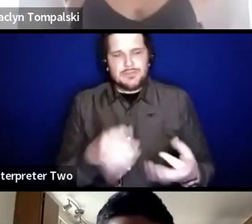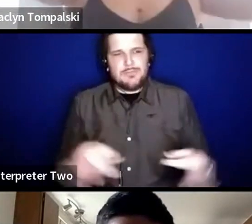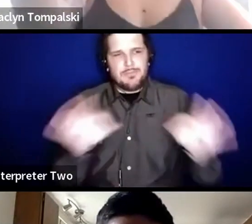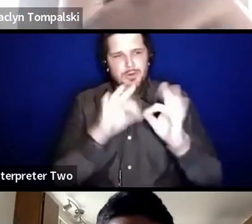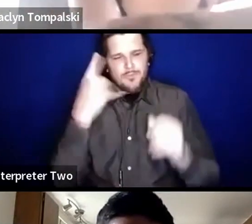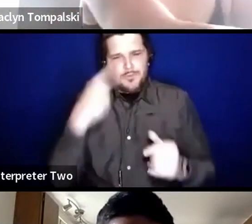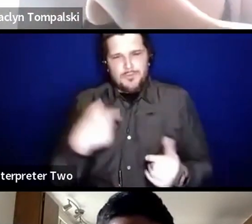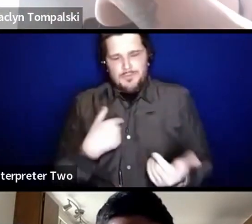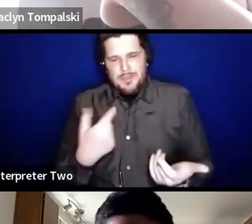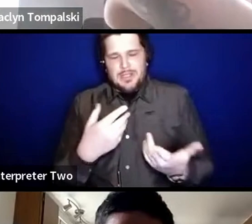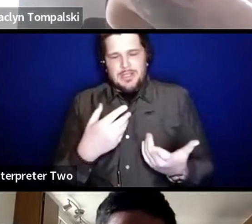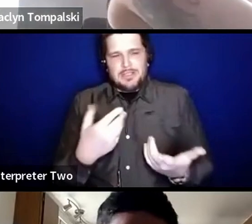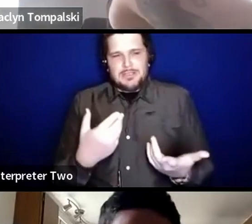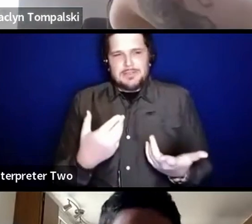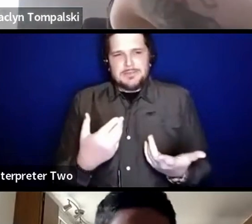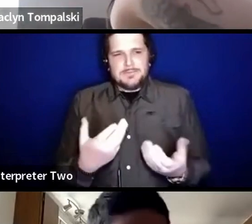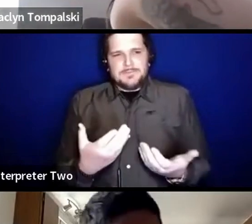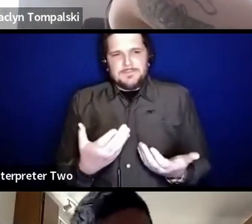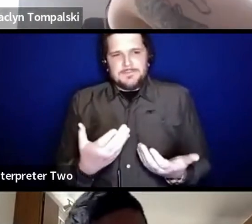number of reasons.